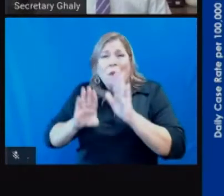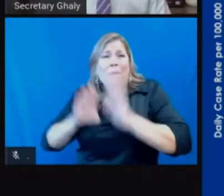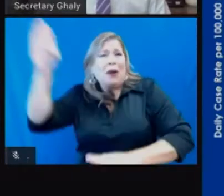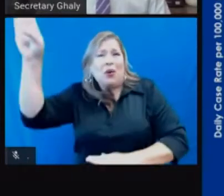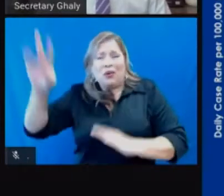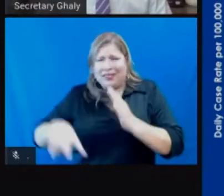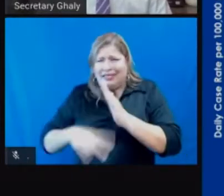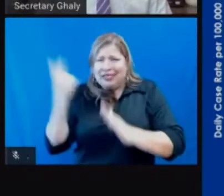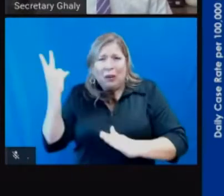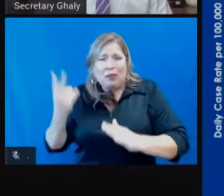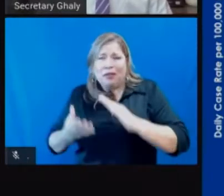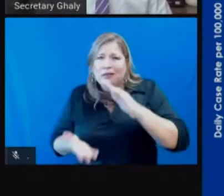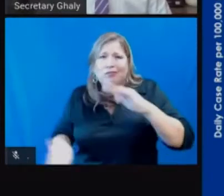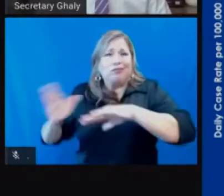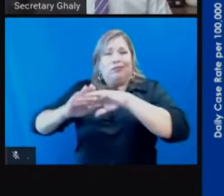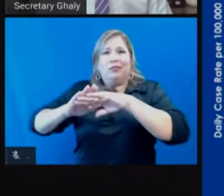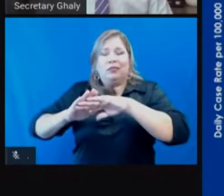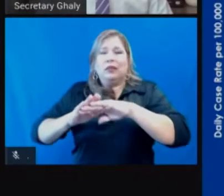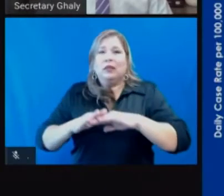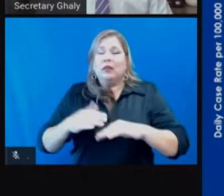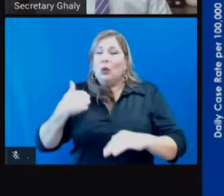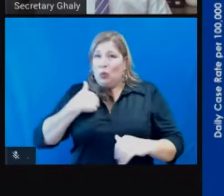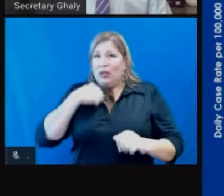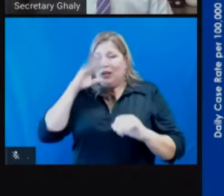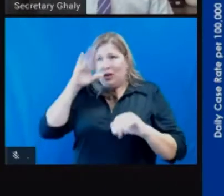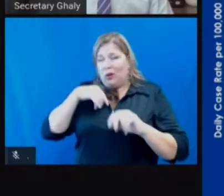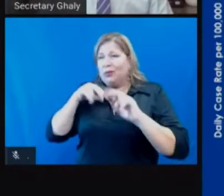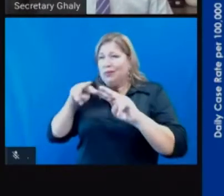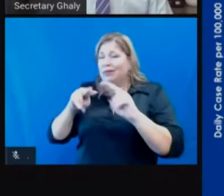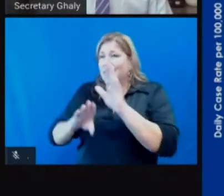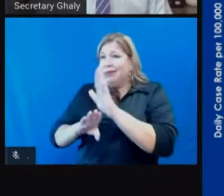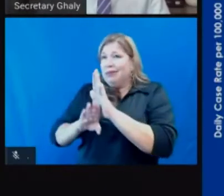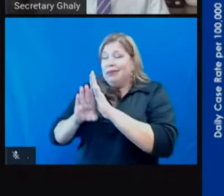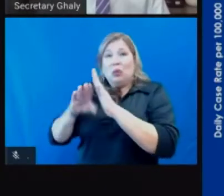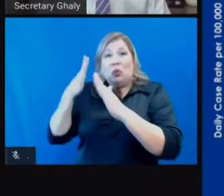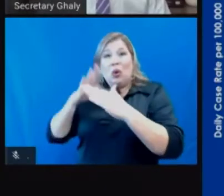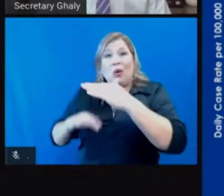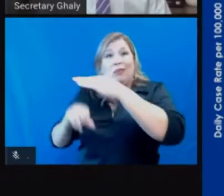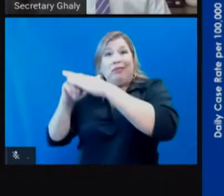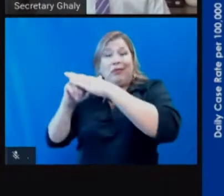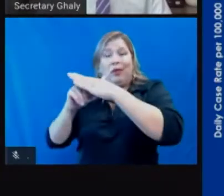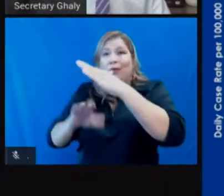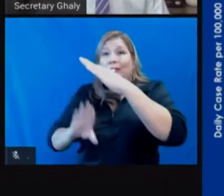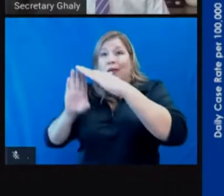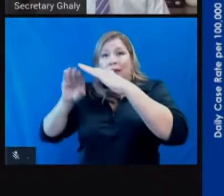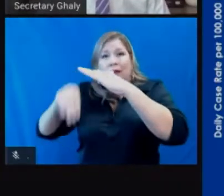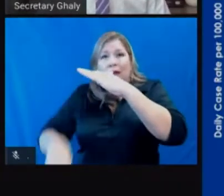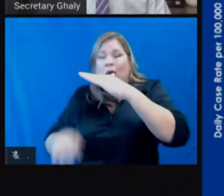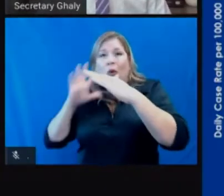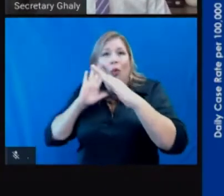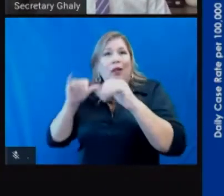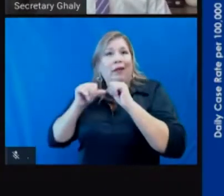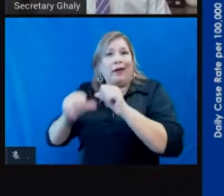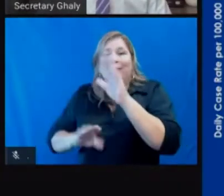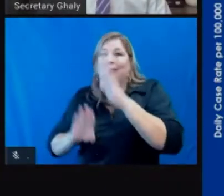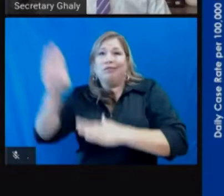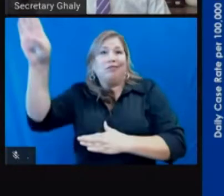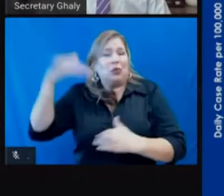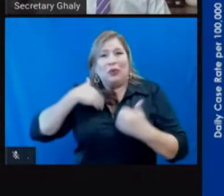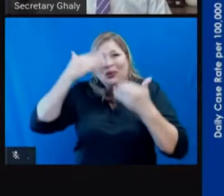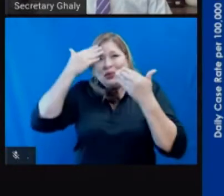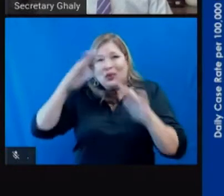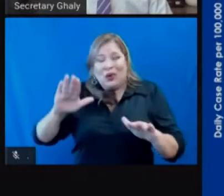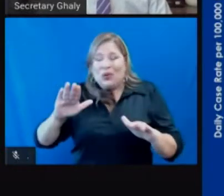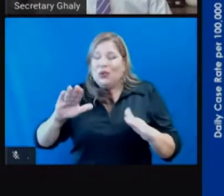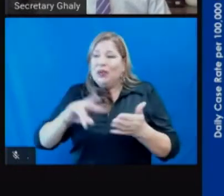still increasing that rate, and we aren't sure where the peak will be. So that is why we certainly need to be laser focused on